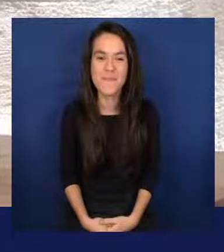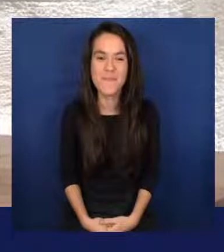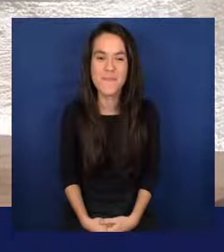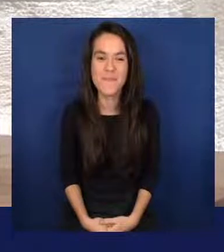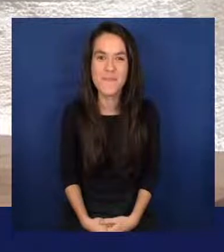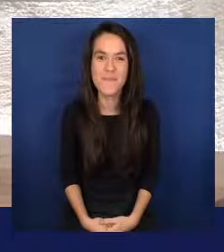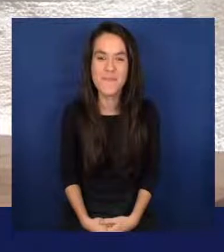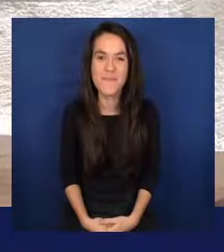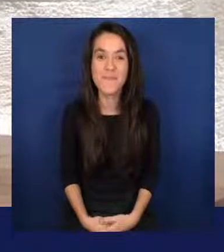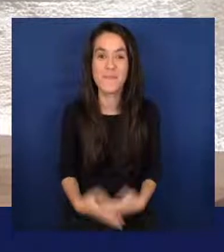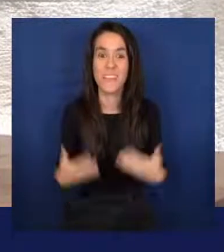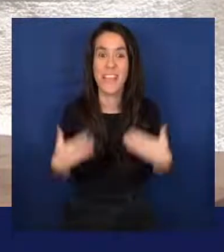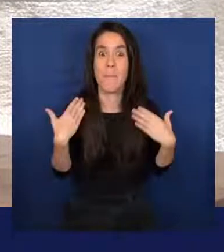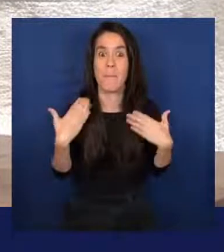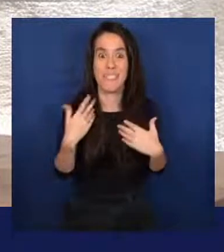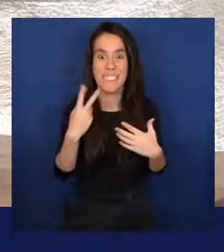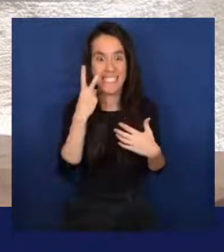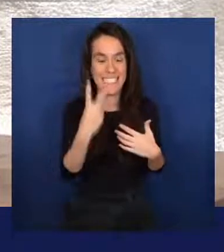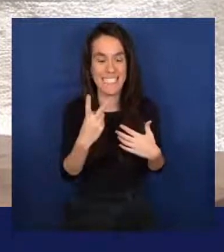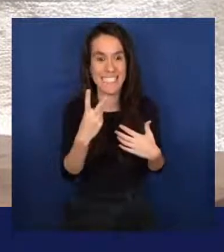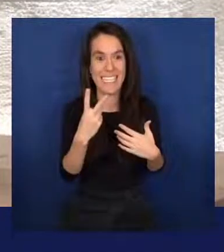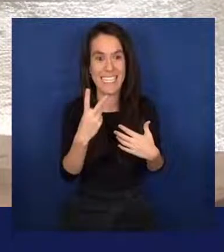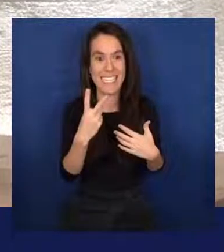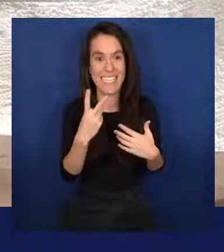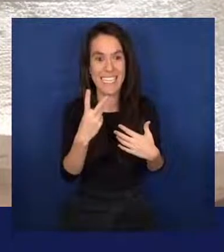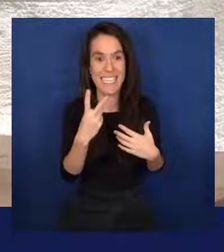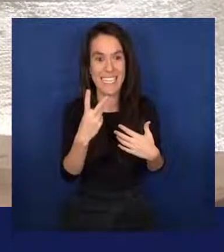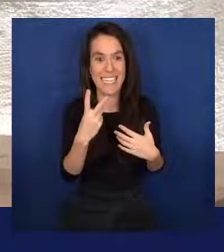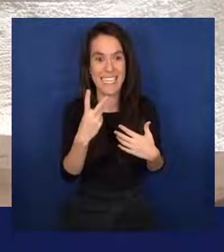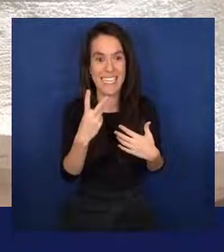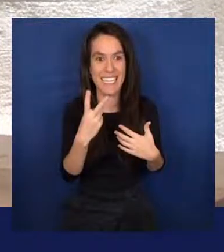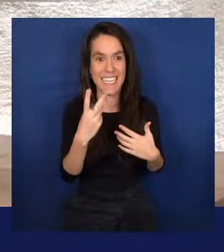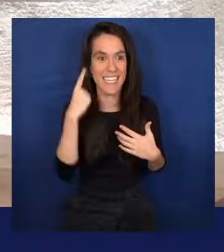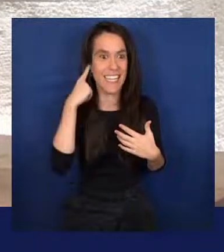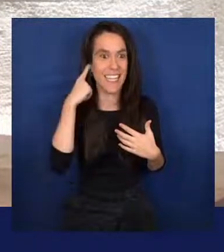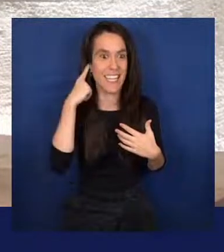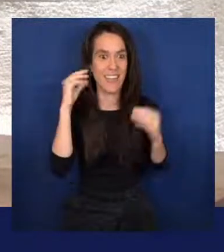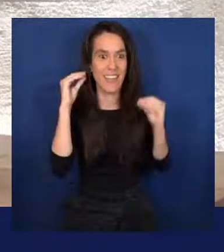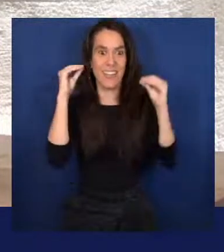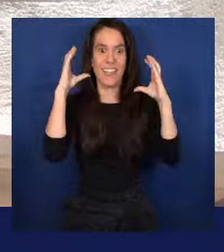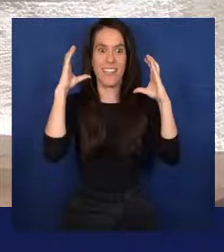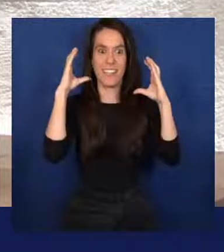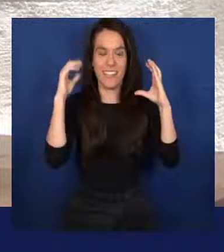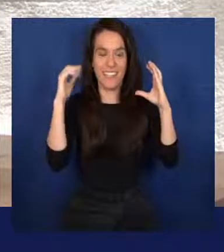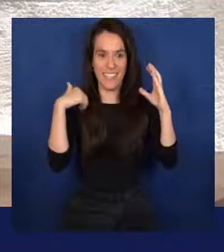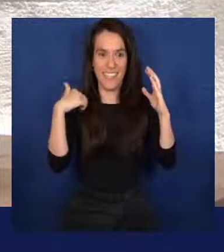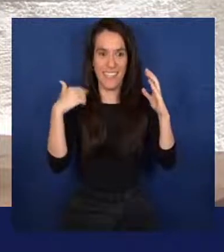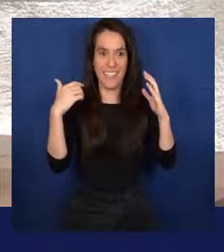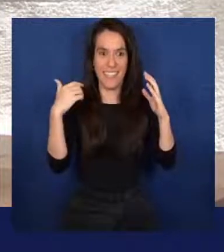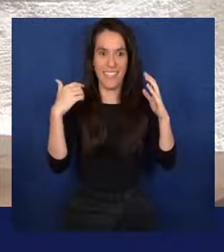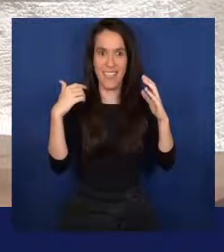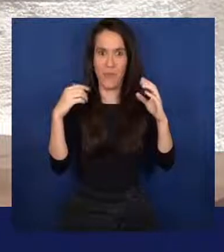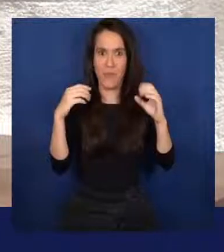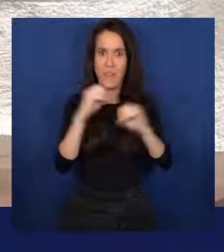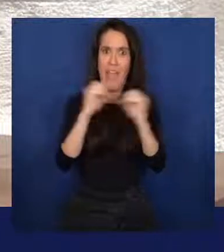I'm happy you're here as well. Without you, I don't know how this episode would ever